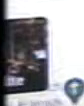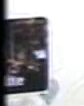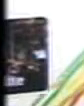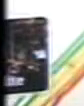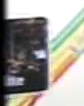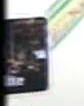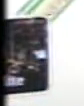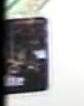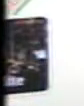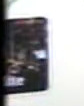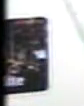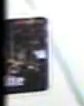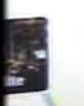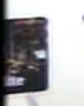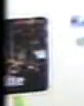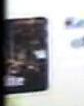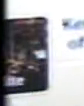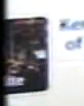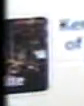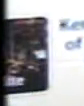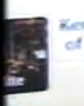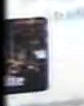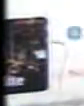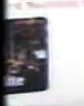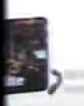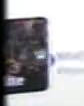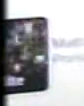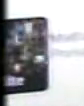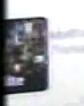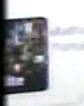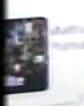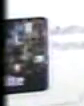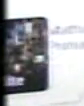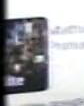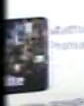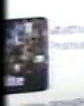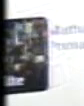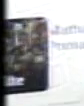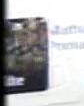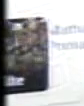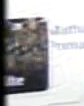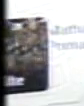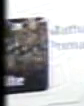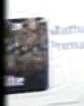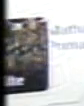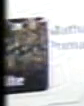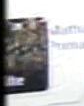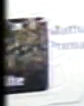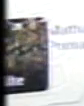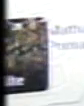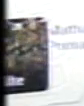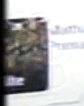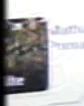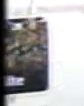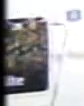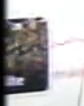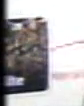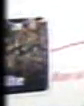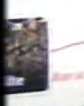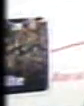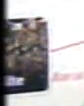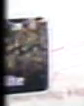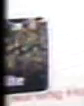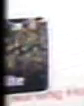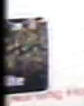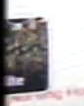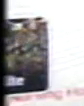way to Muthaiga as you head over to the city center. So you can clearly use this as your alternative route if at all you're coming to CBD and you are coming